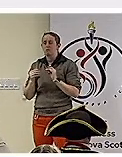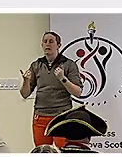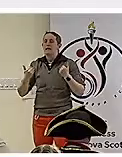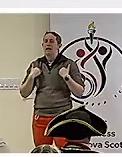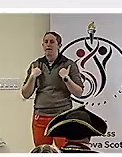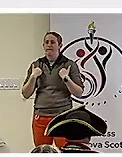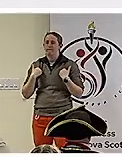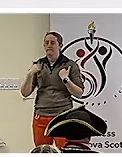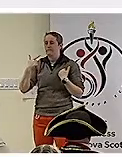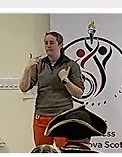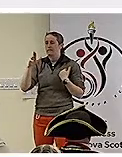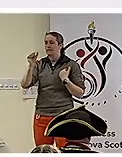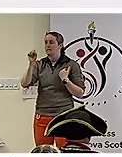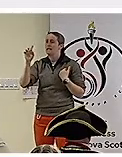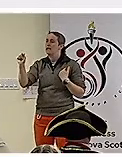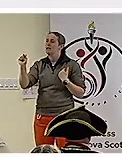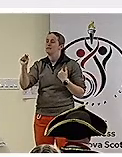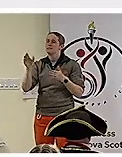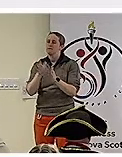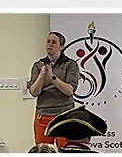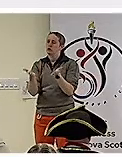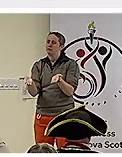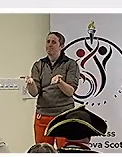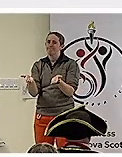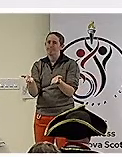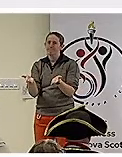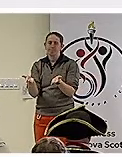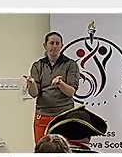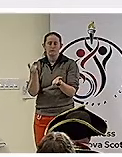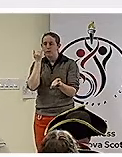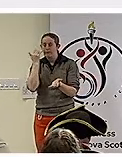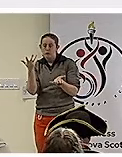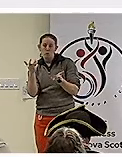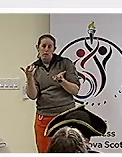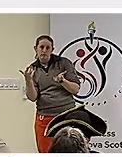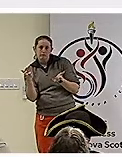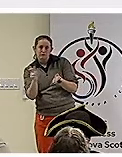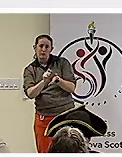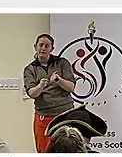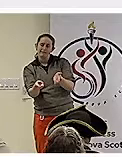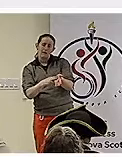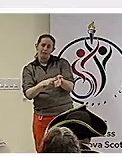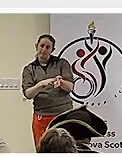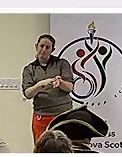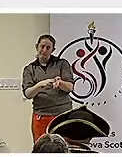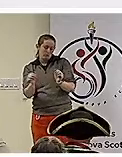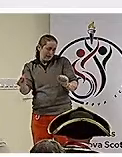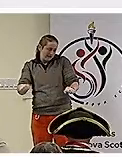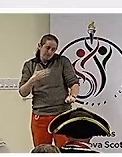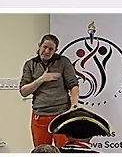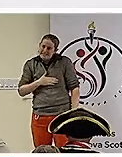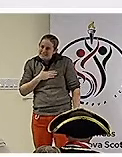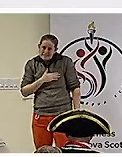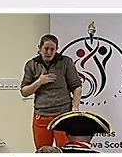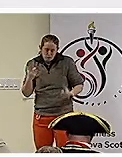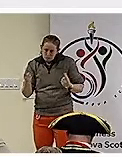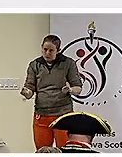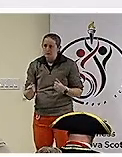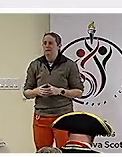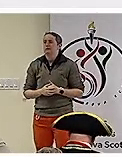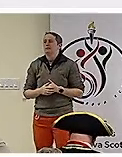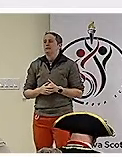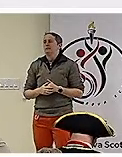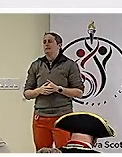that is at the side that if you would like, please sign it. We would love to be able